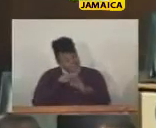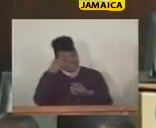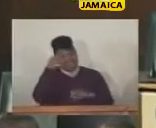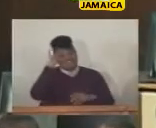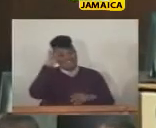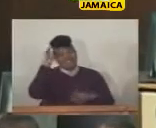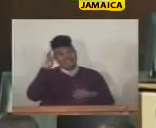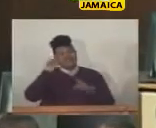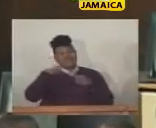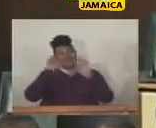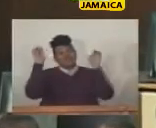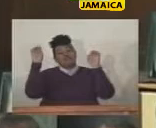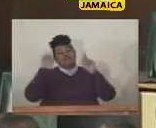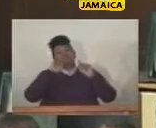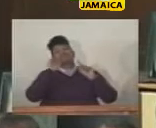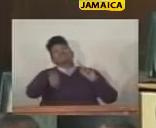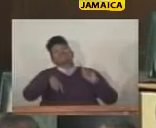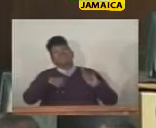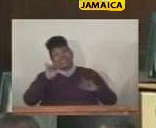So